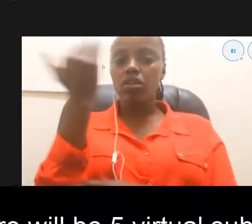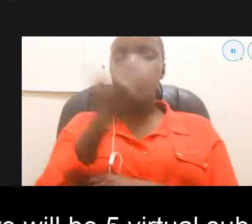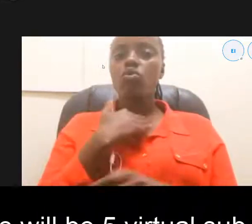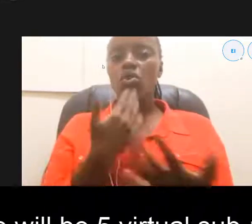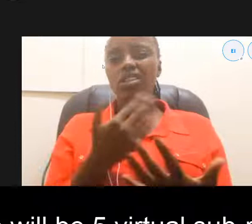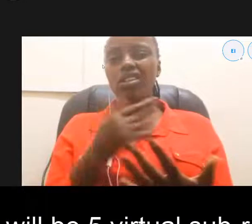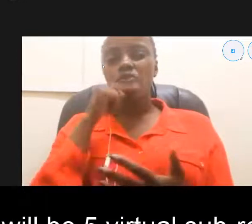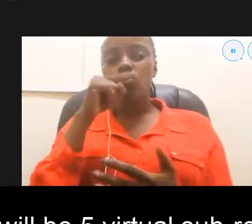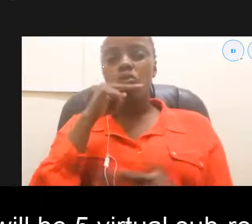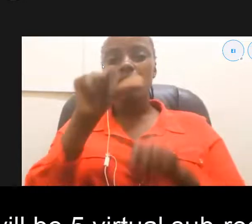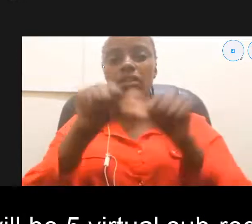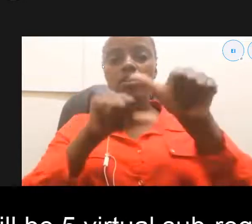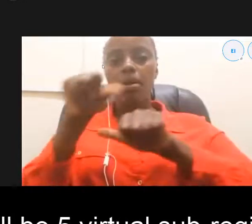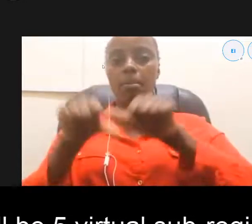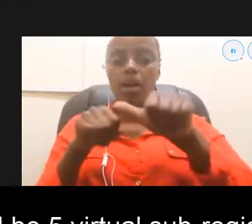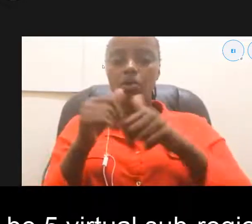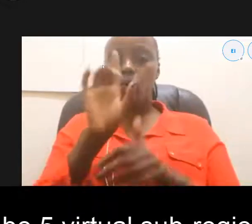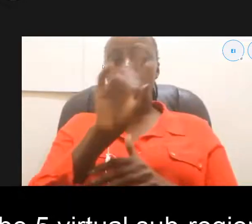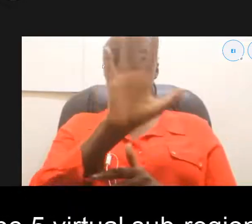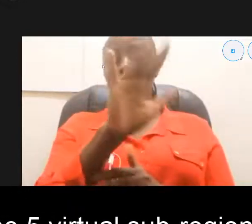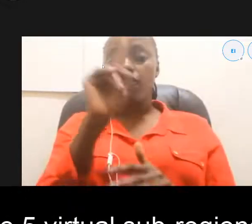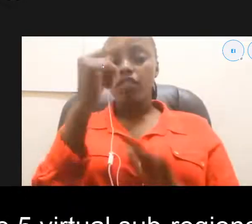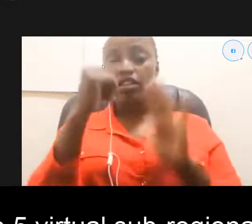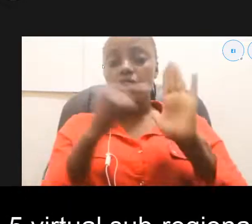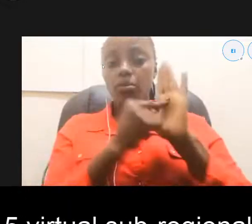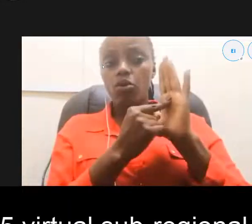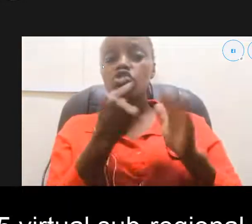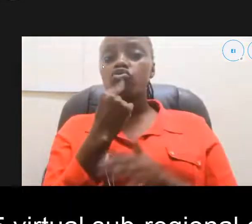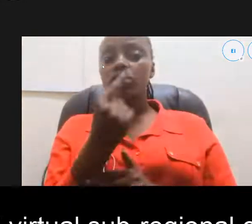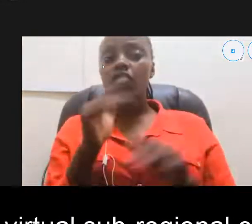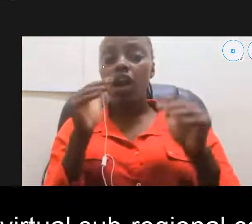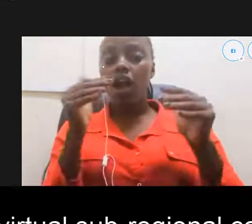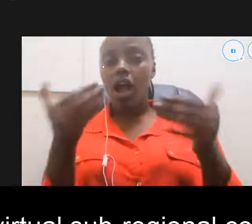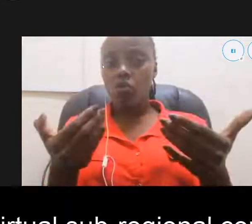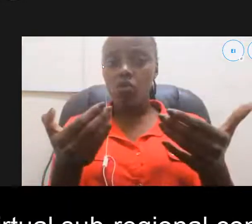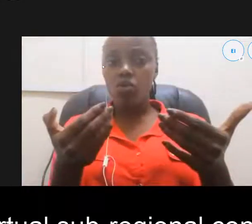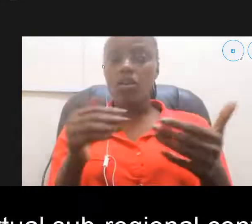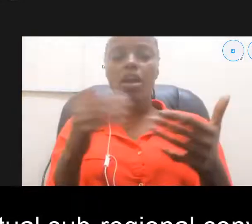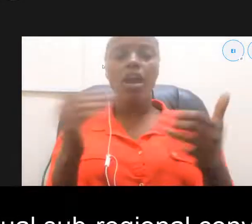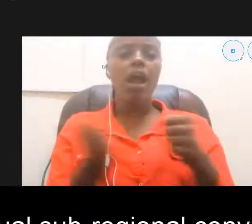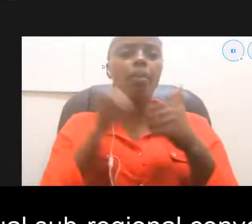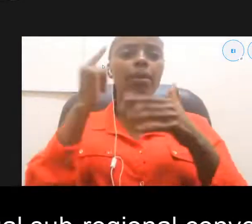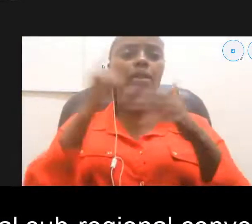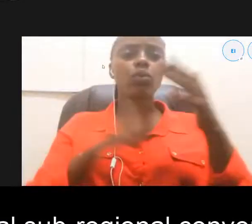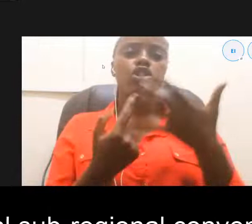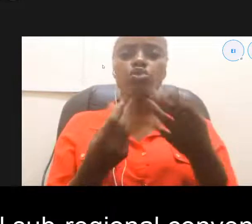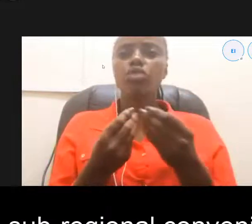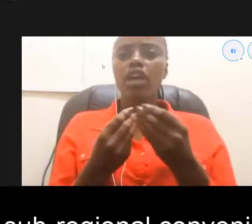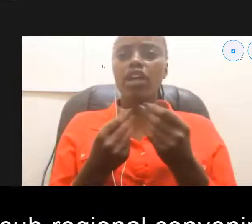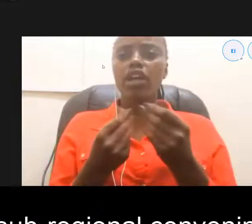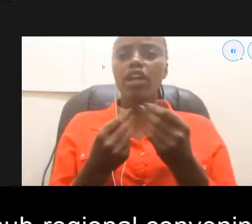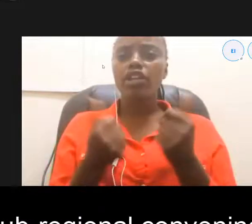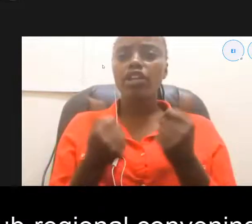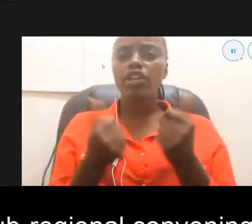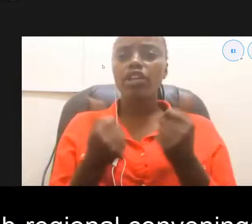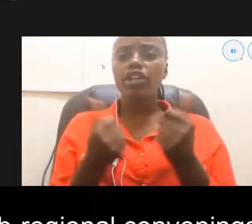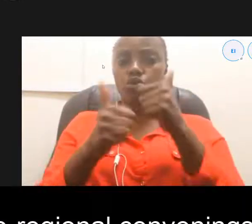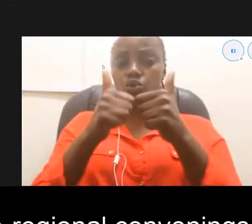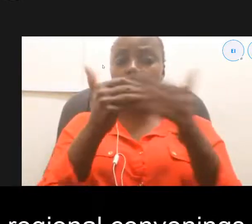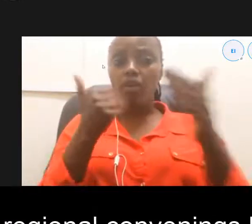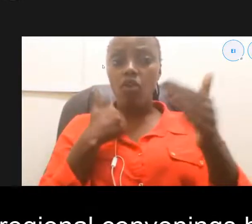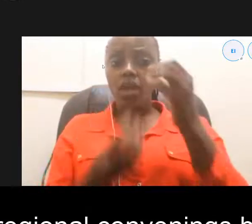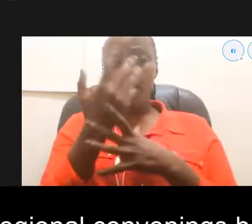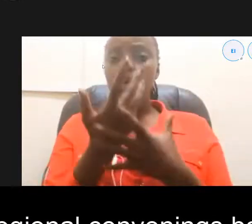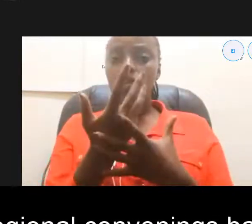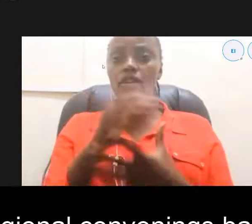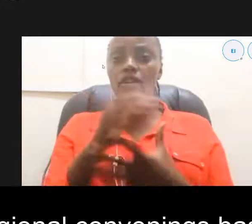on one of your first point where you said what happens to the resolutions that we come up with at the CSO